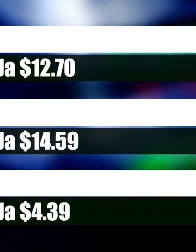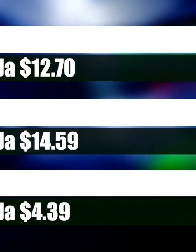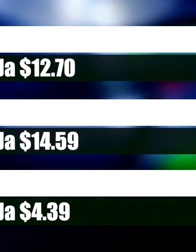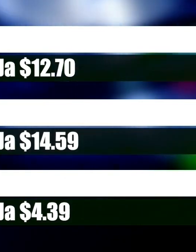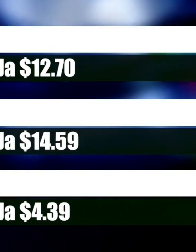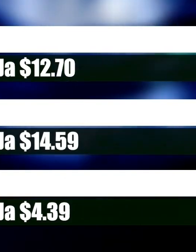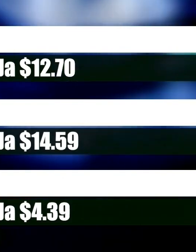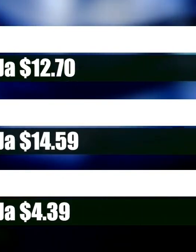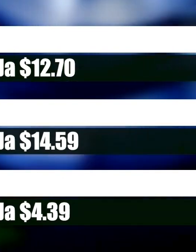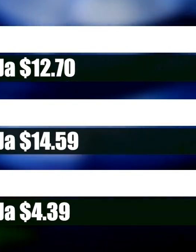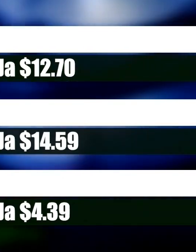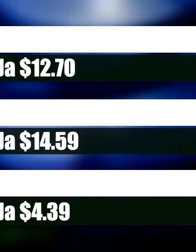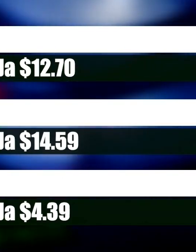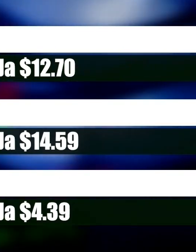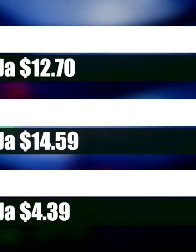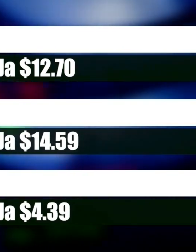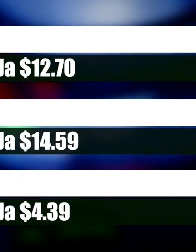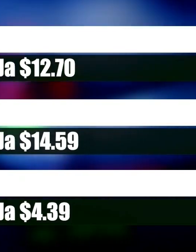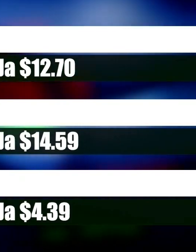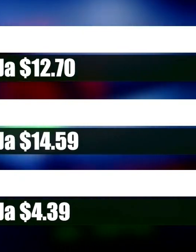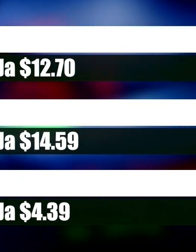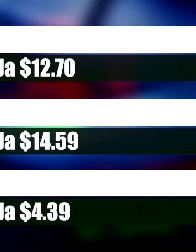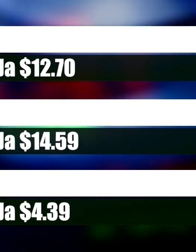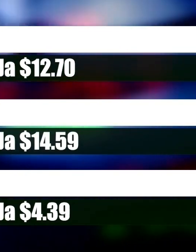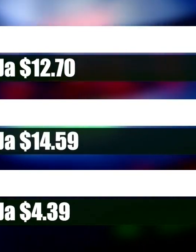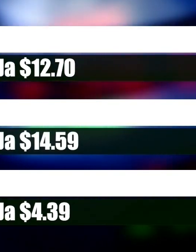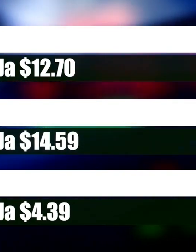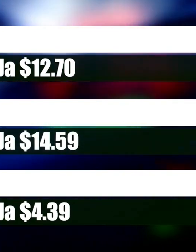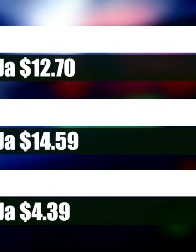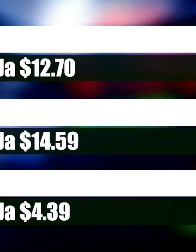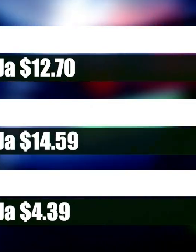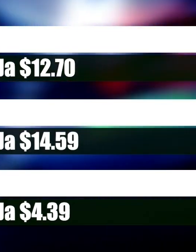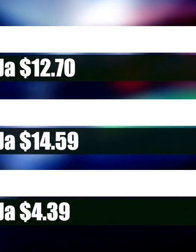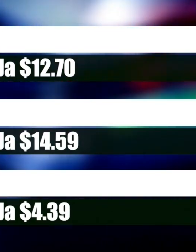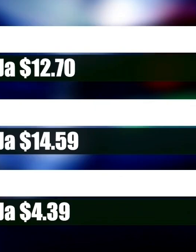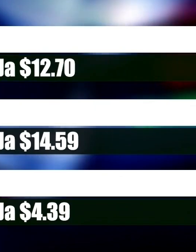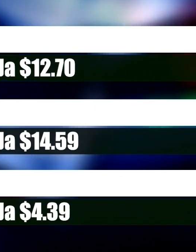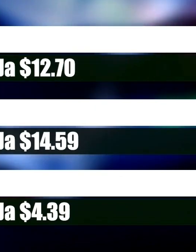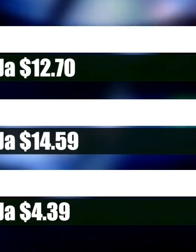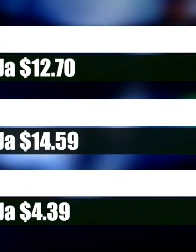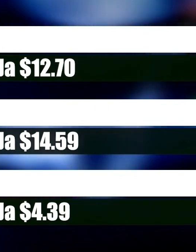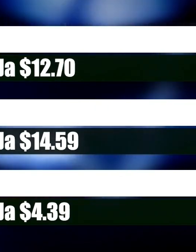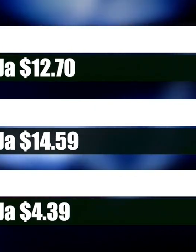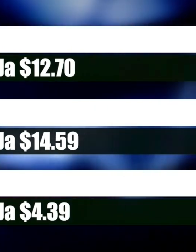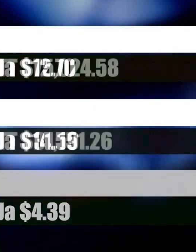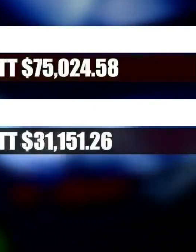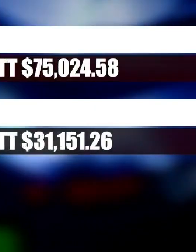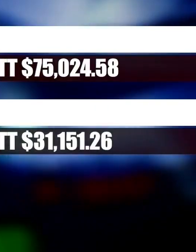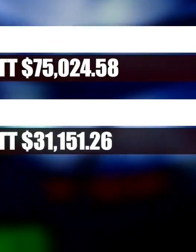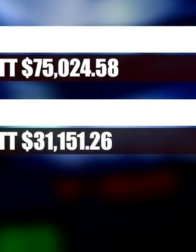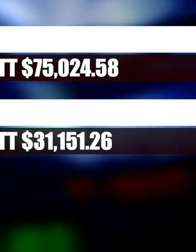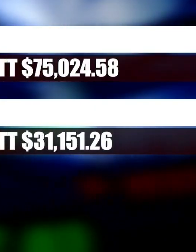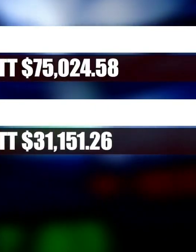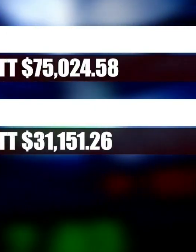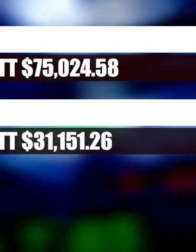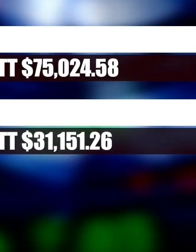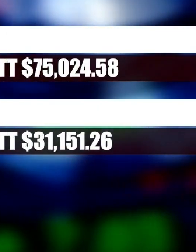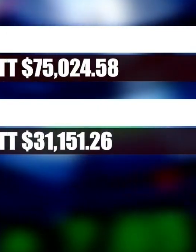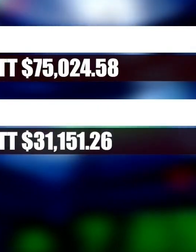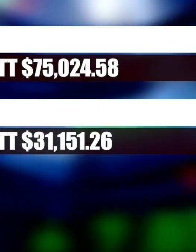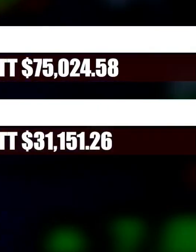5,031,631 units was the volume leader, followed by Carreras Limited and Trans-Jamaican Highway Limited. In Trinidad and